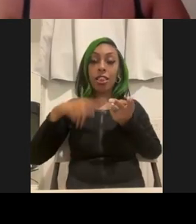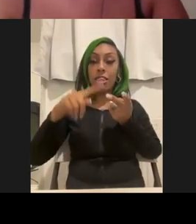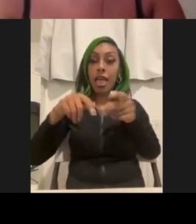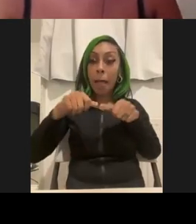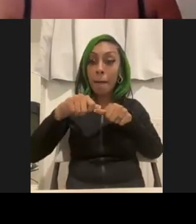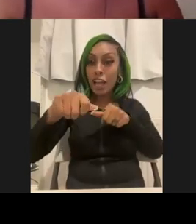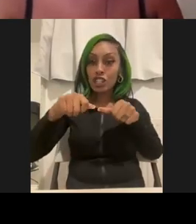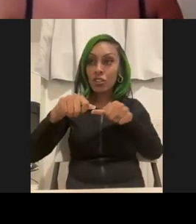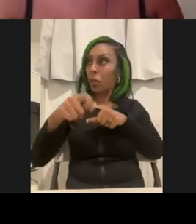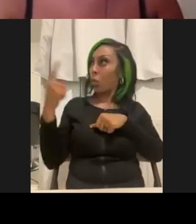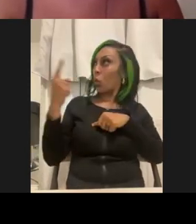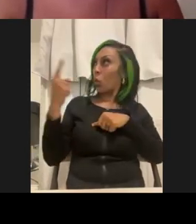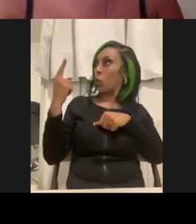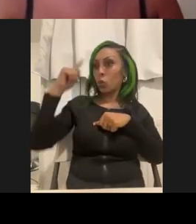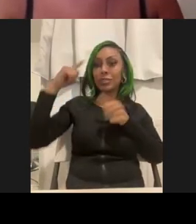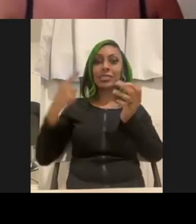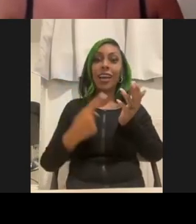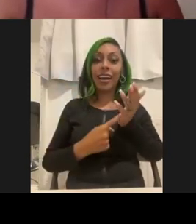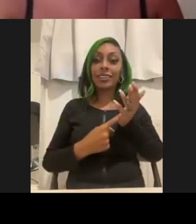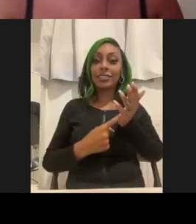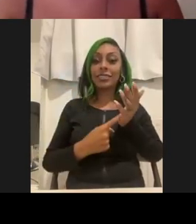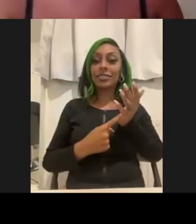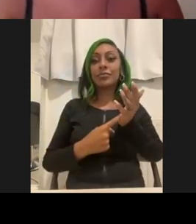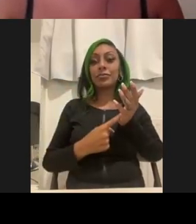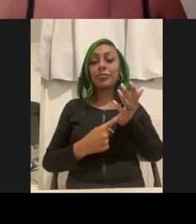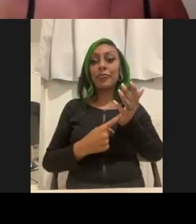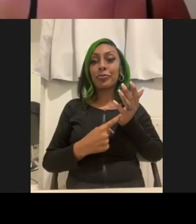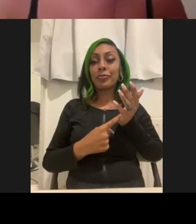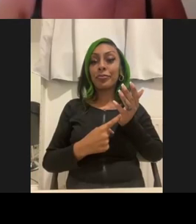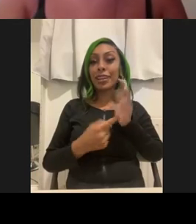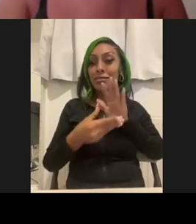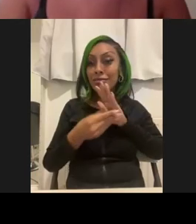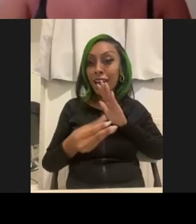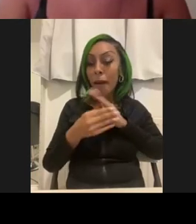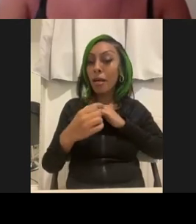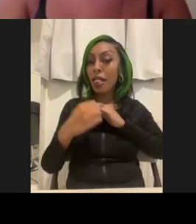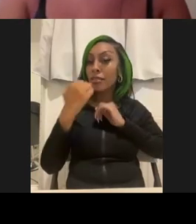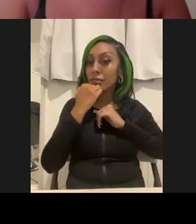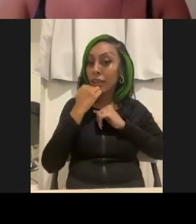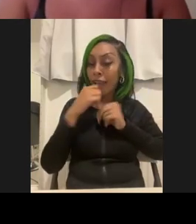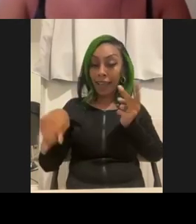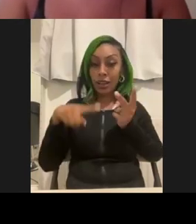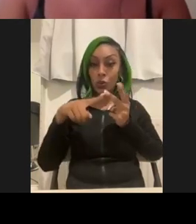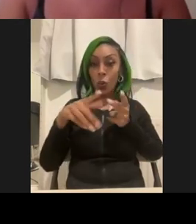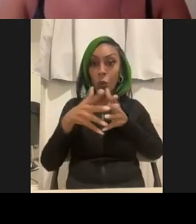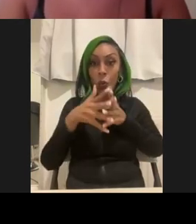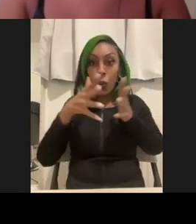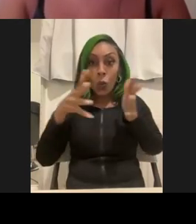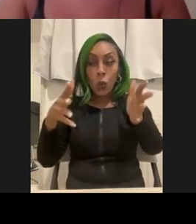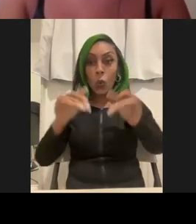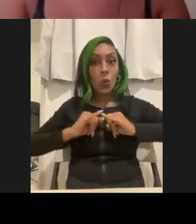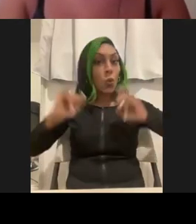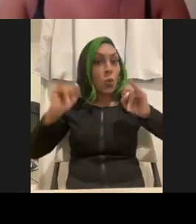metrics? By the sample size, or by the significance of the stories, struggles, and